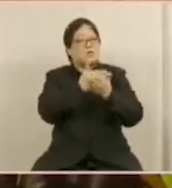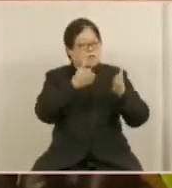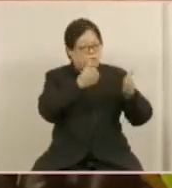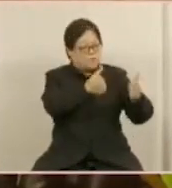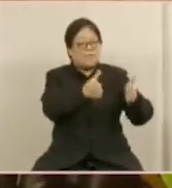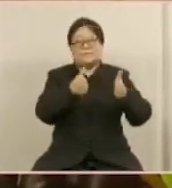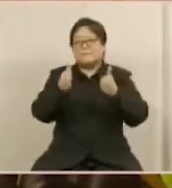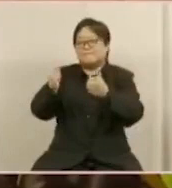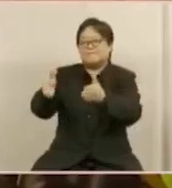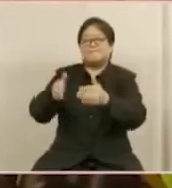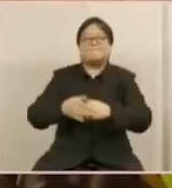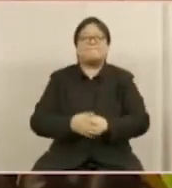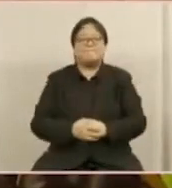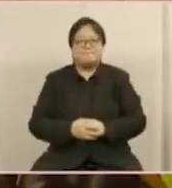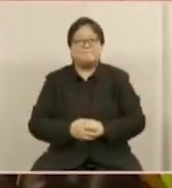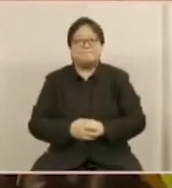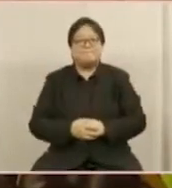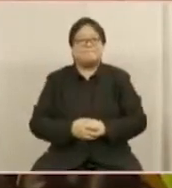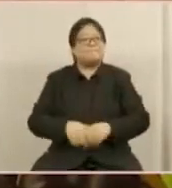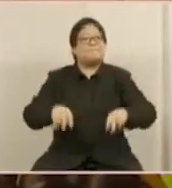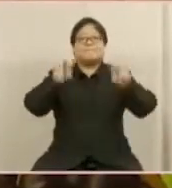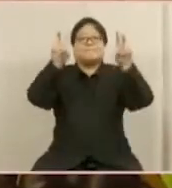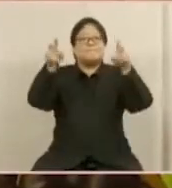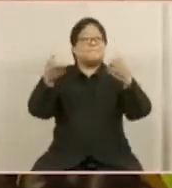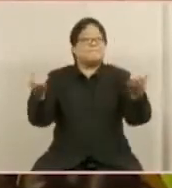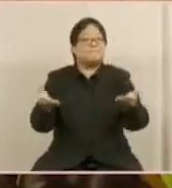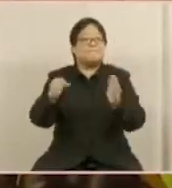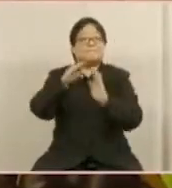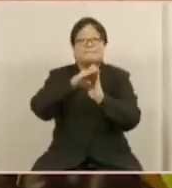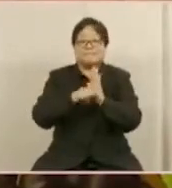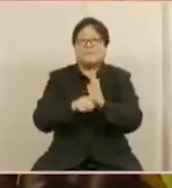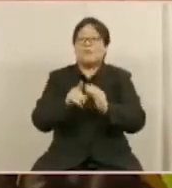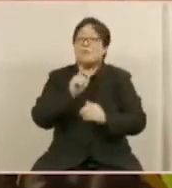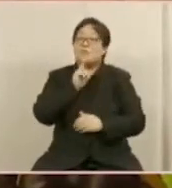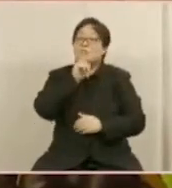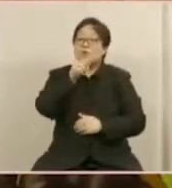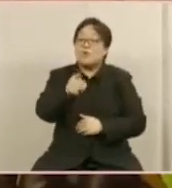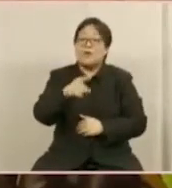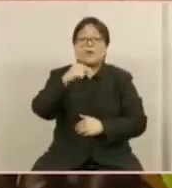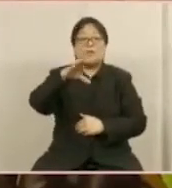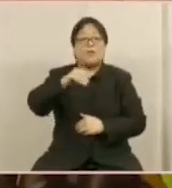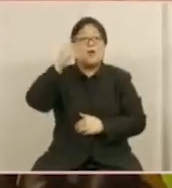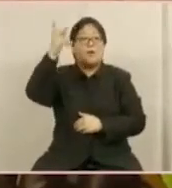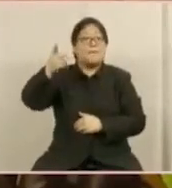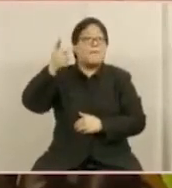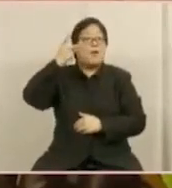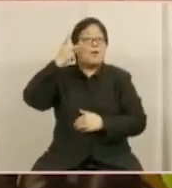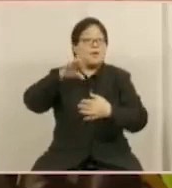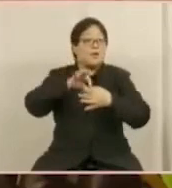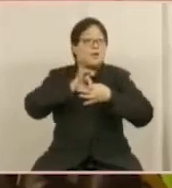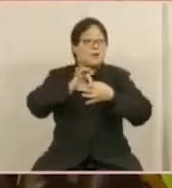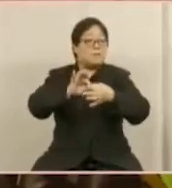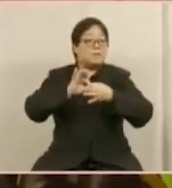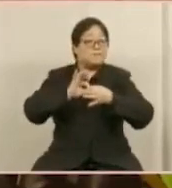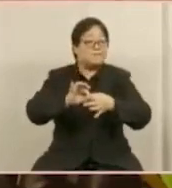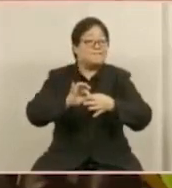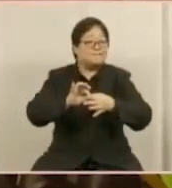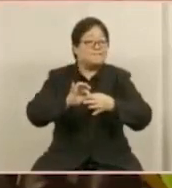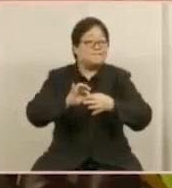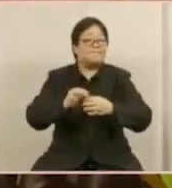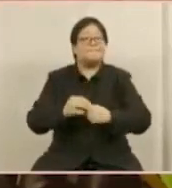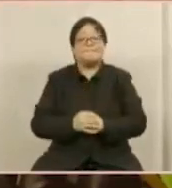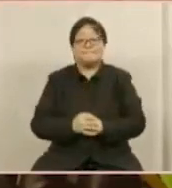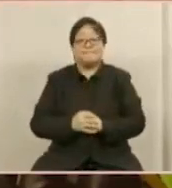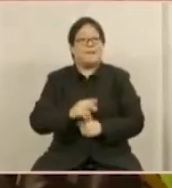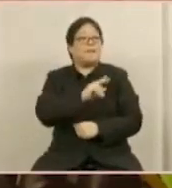forward. I would call this agenda as ushering the geopolitics of cooperation, where